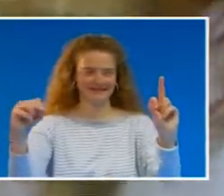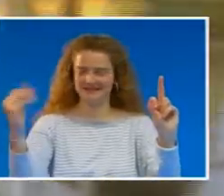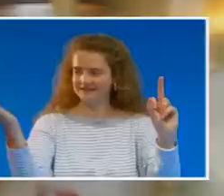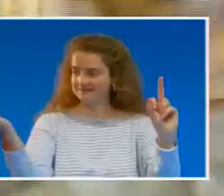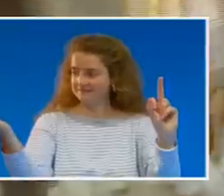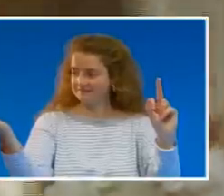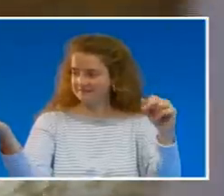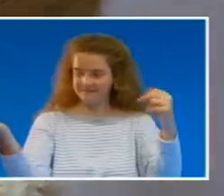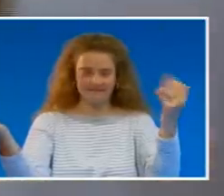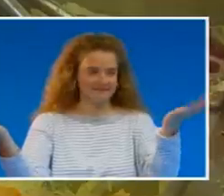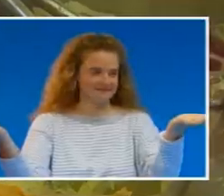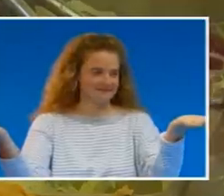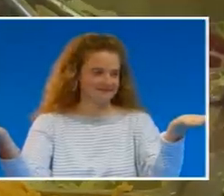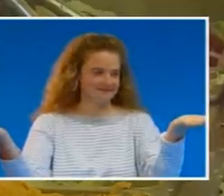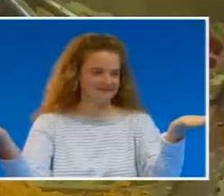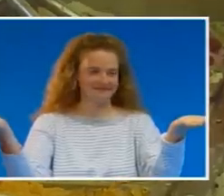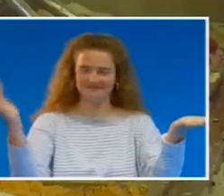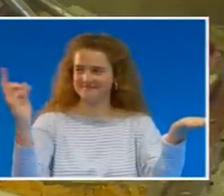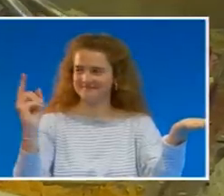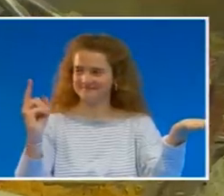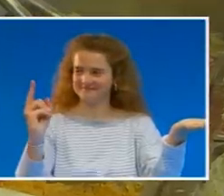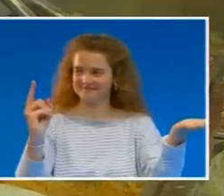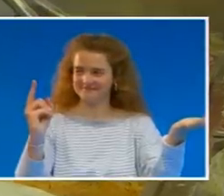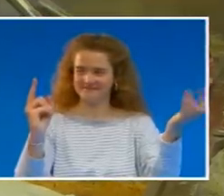Toby Tall, where are you?